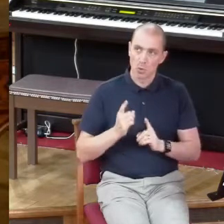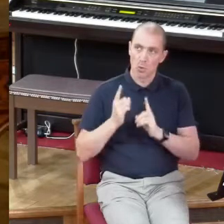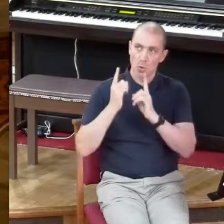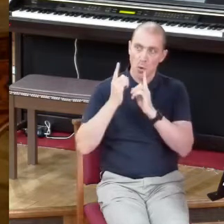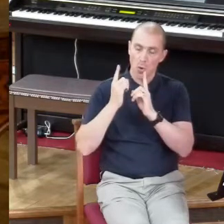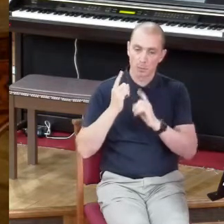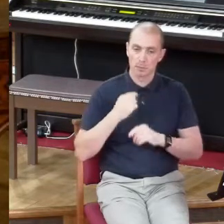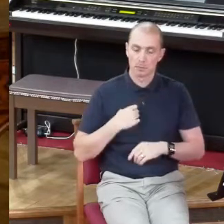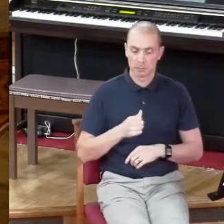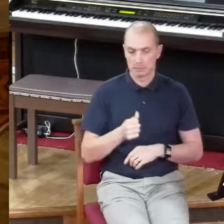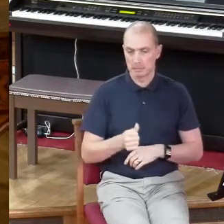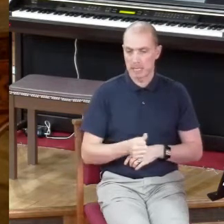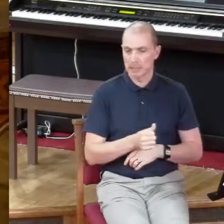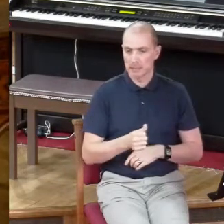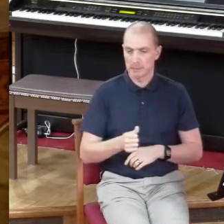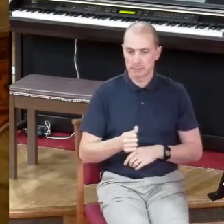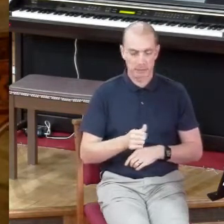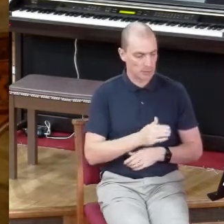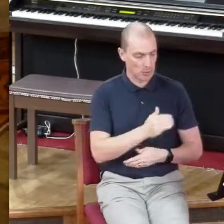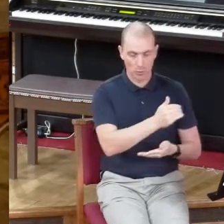the readings from his holy word.